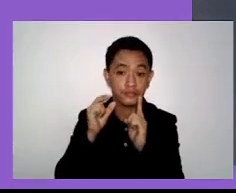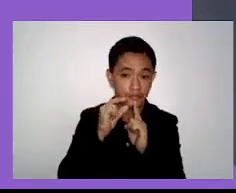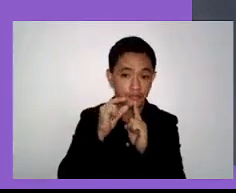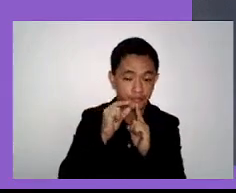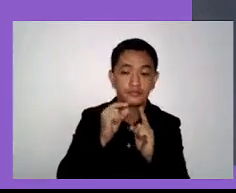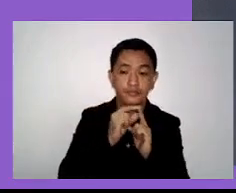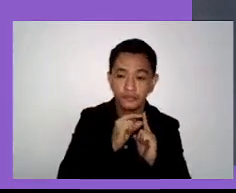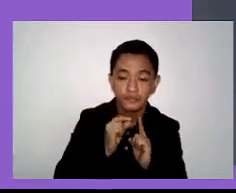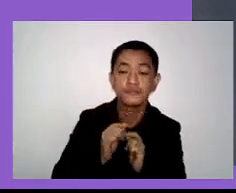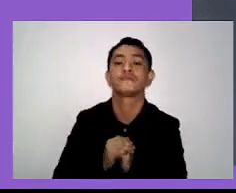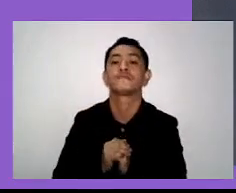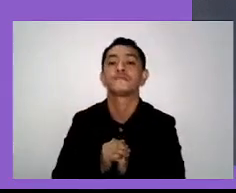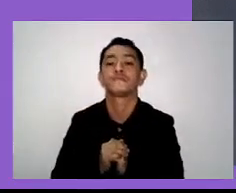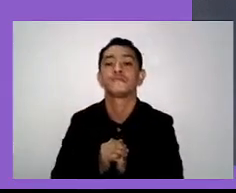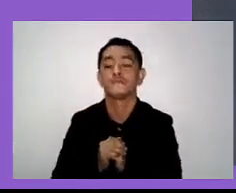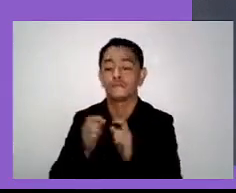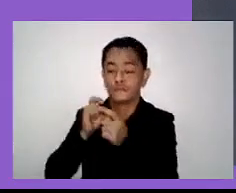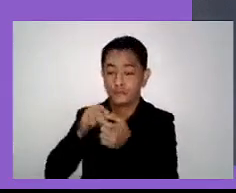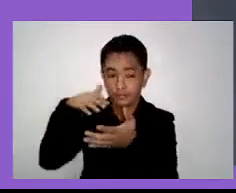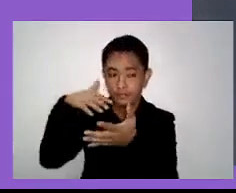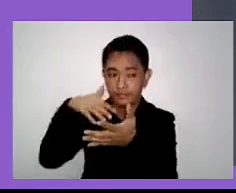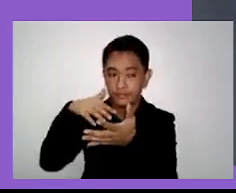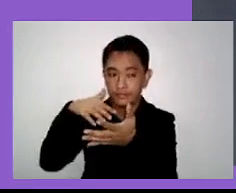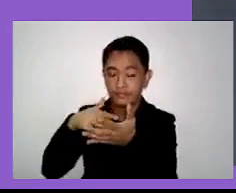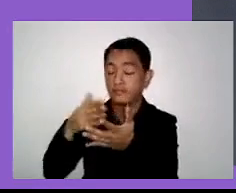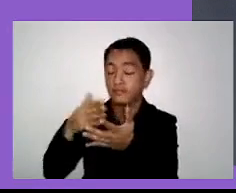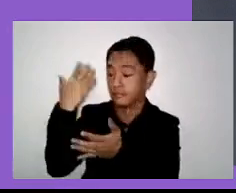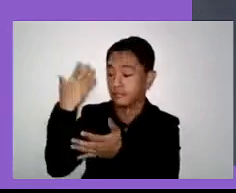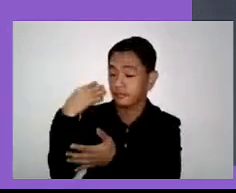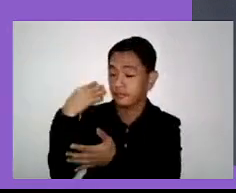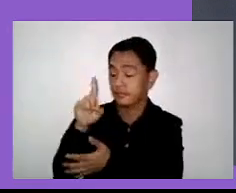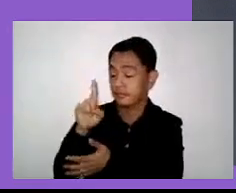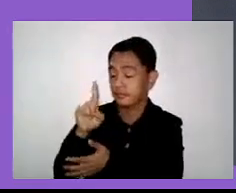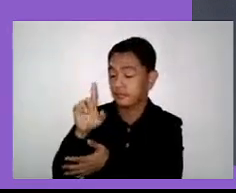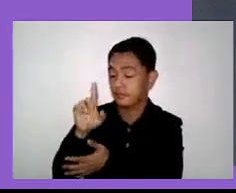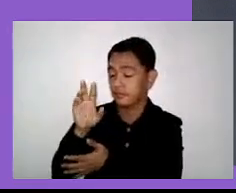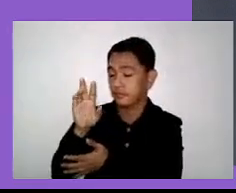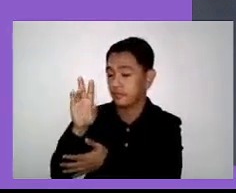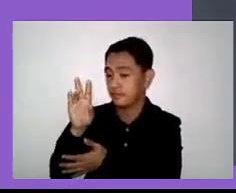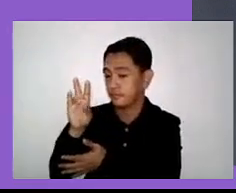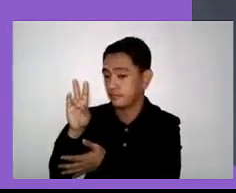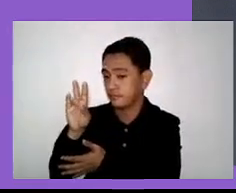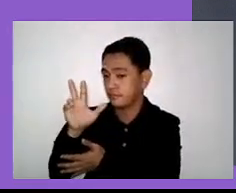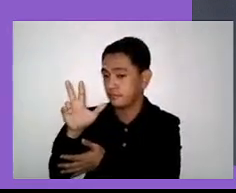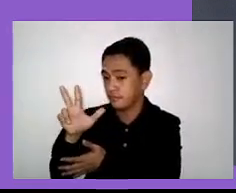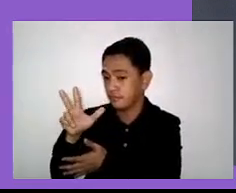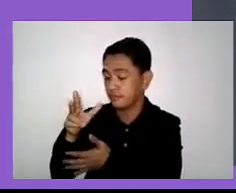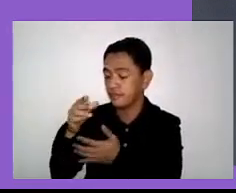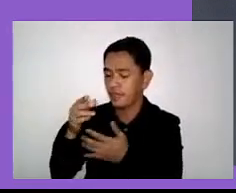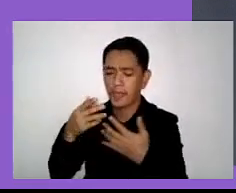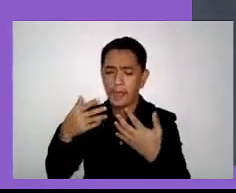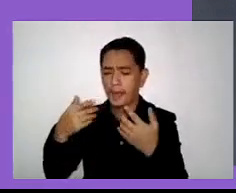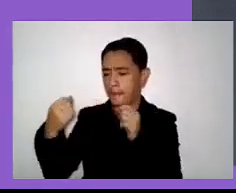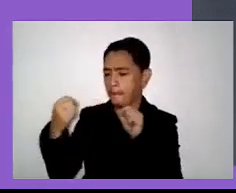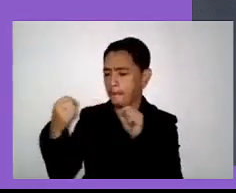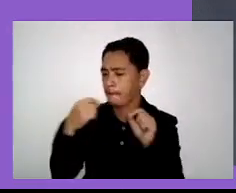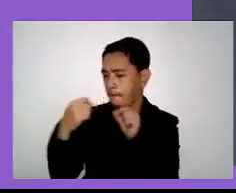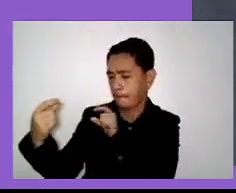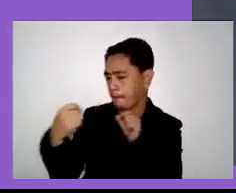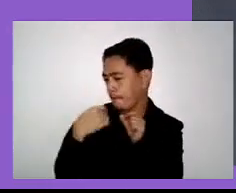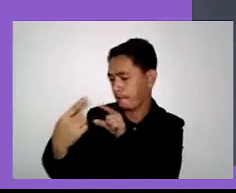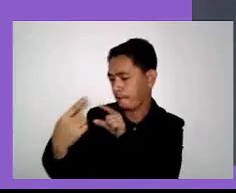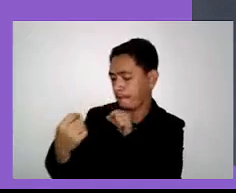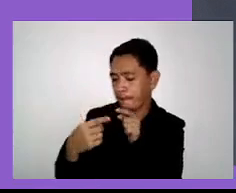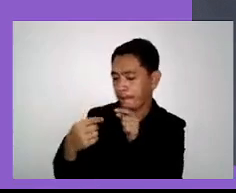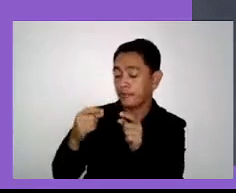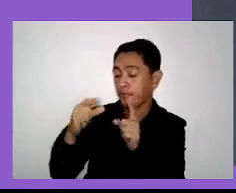According to the study of Durkin in 1973, there should be an interaction between the text and reader. This